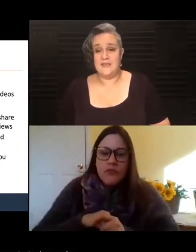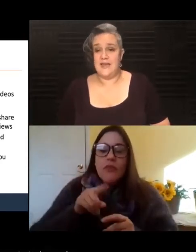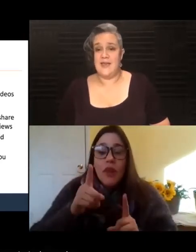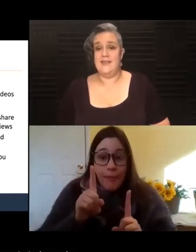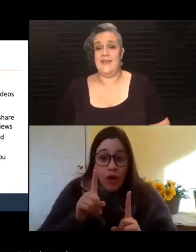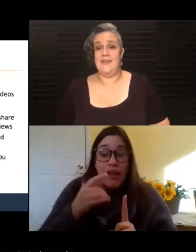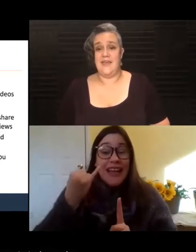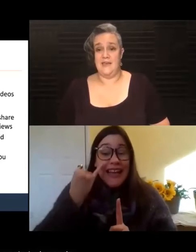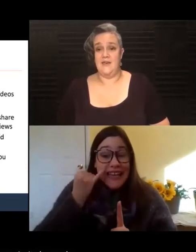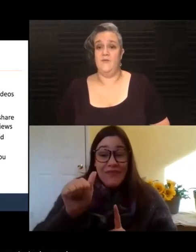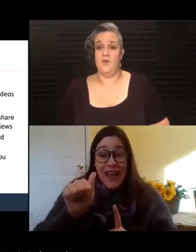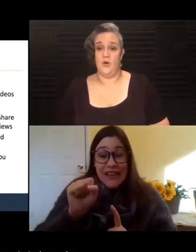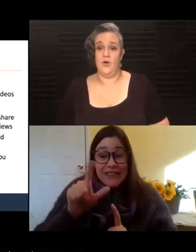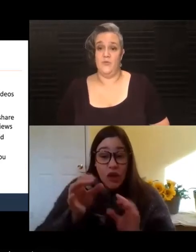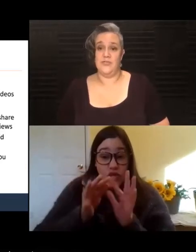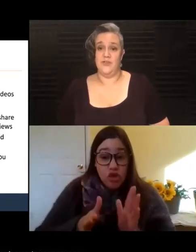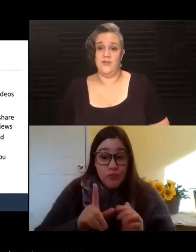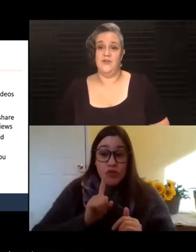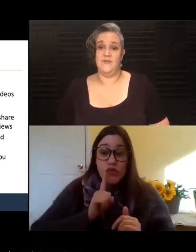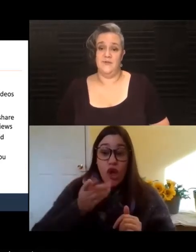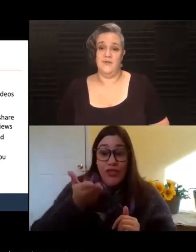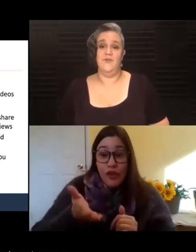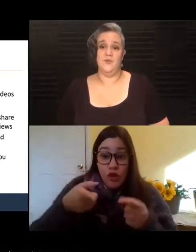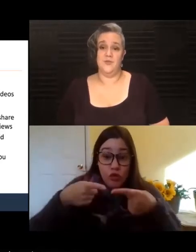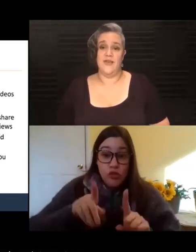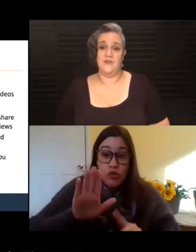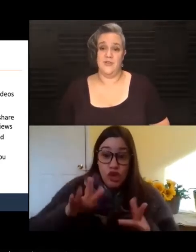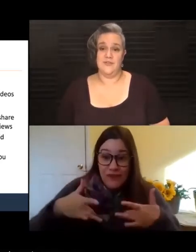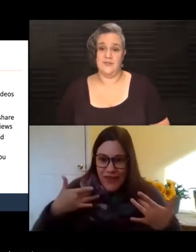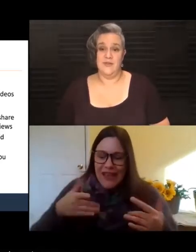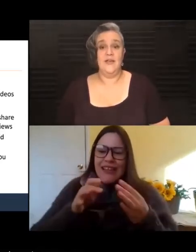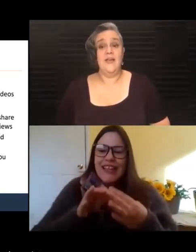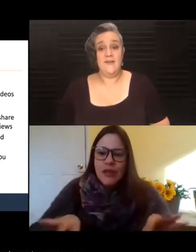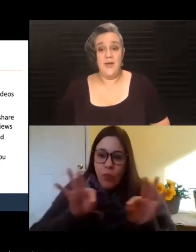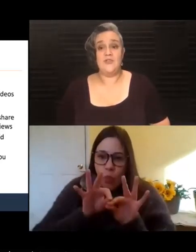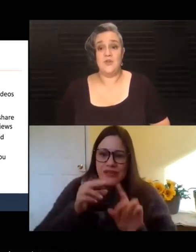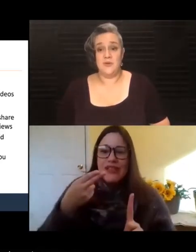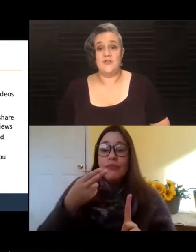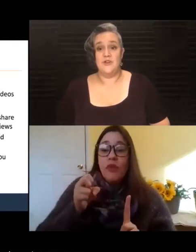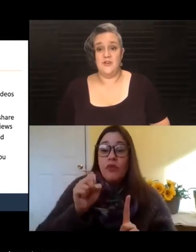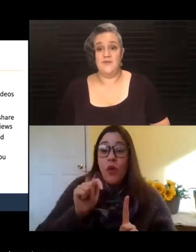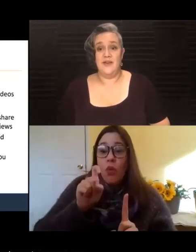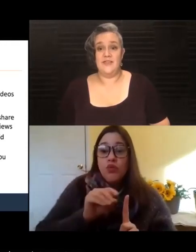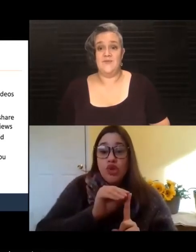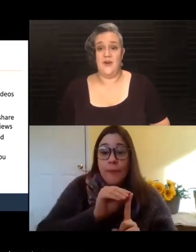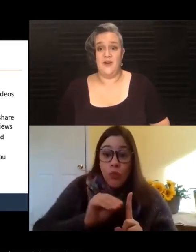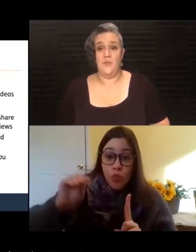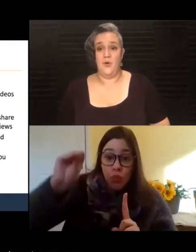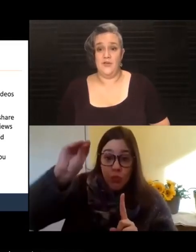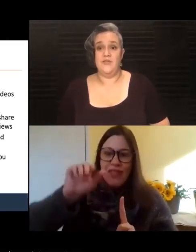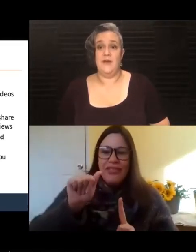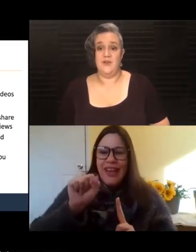the content and the intent of your own particular virtual sessions. If you have interpreters during your event, it's